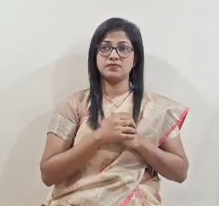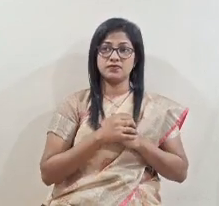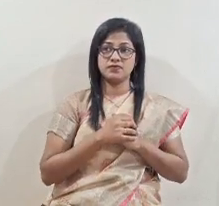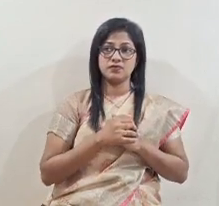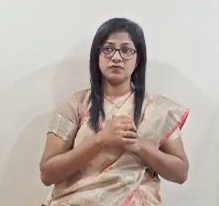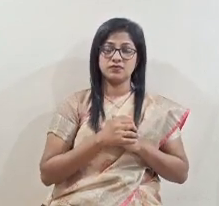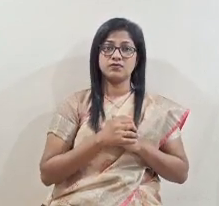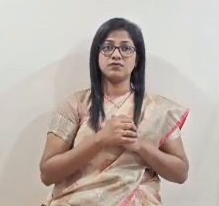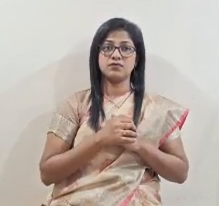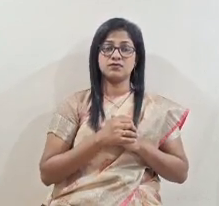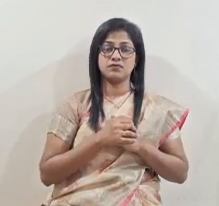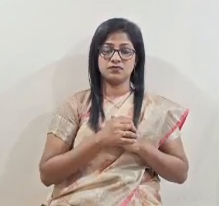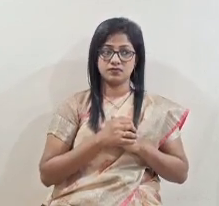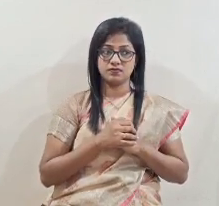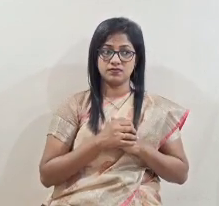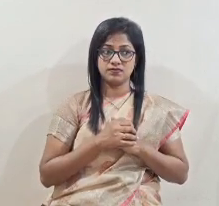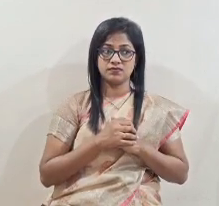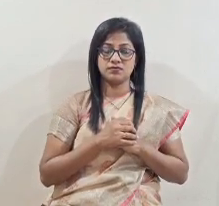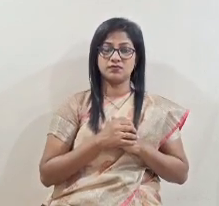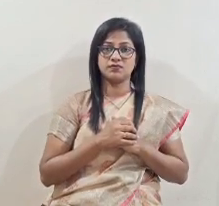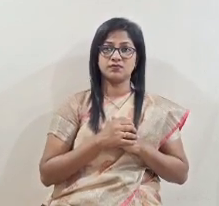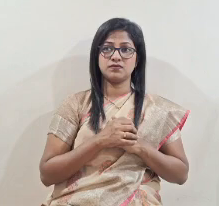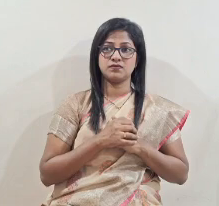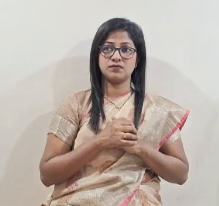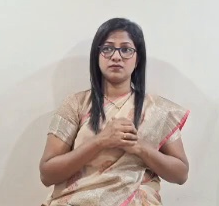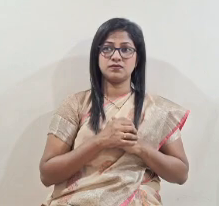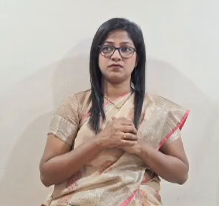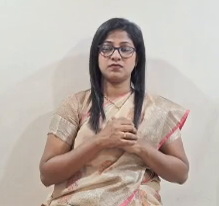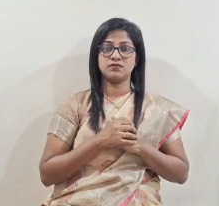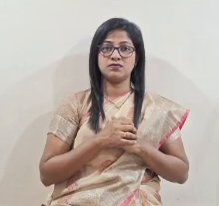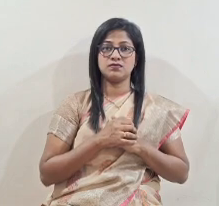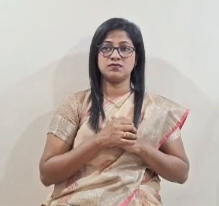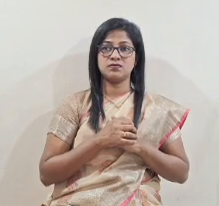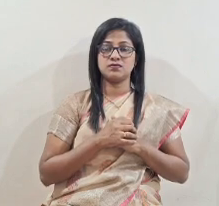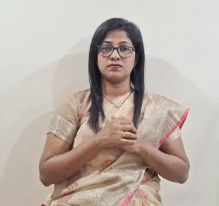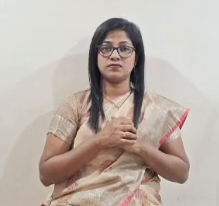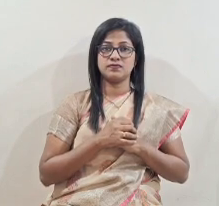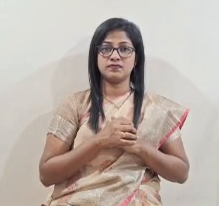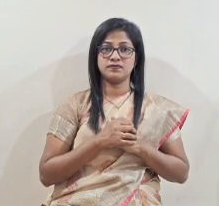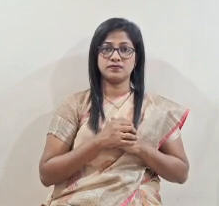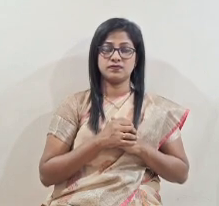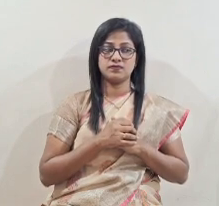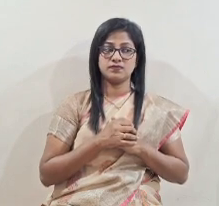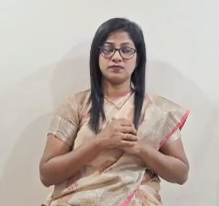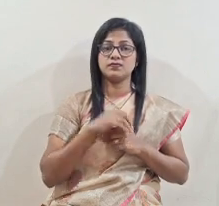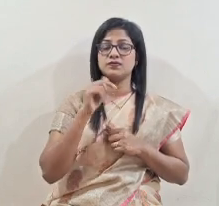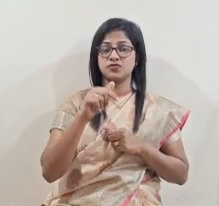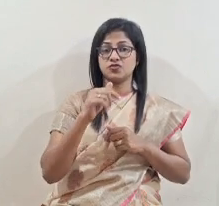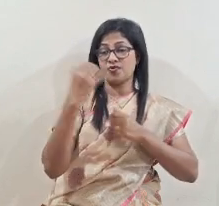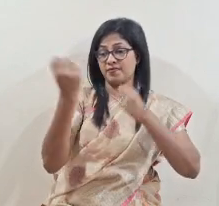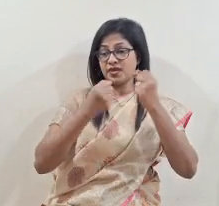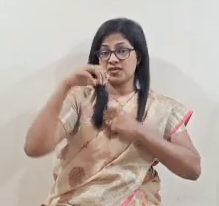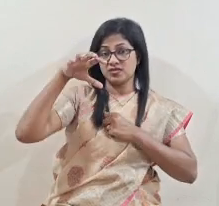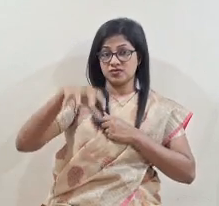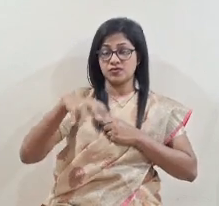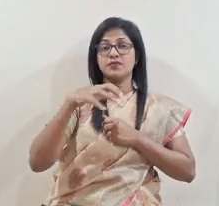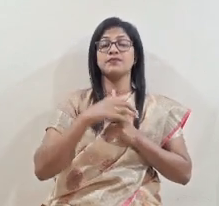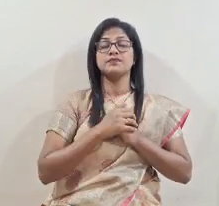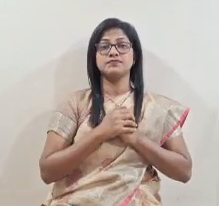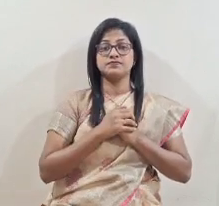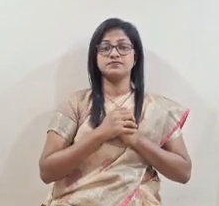So for bus stops, for metro stations it is 400 to 500 meters. For bus stops, I have